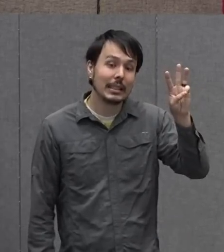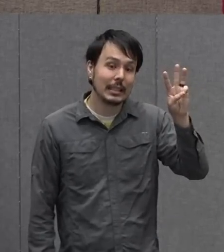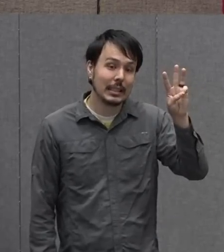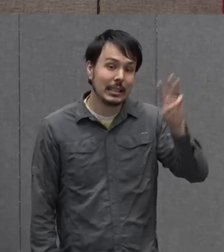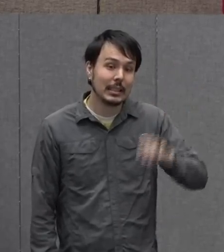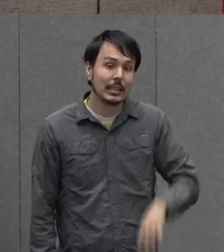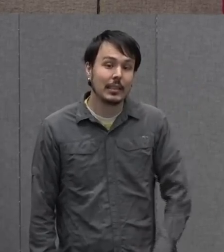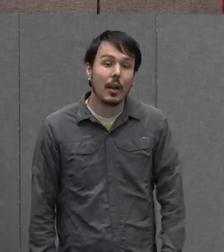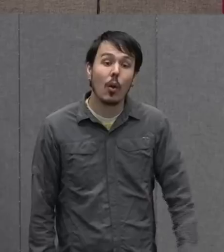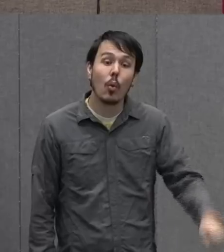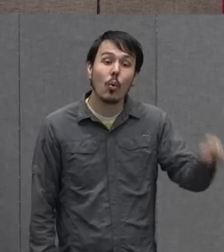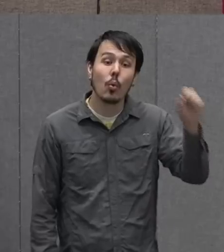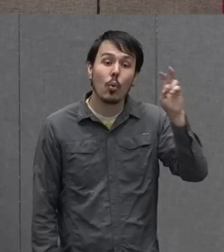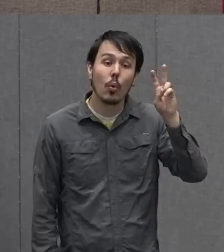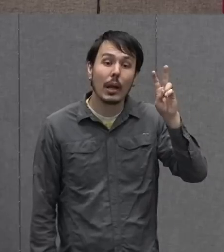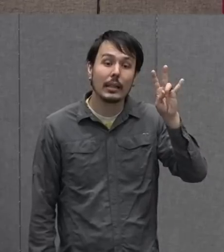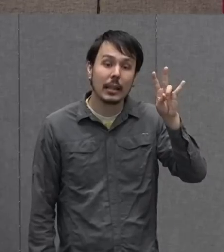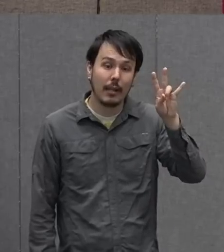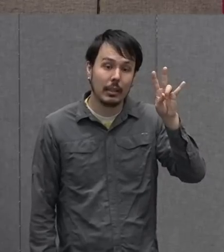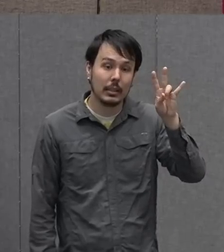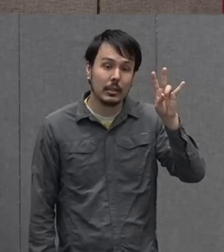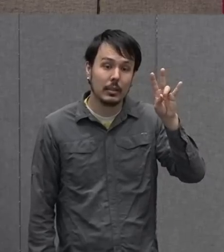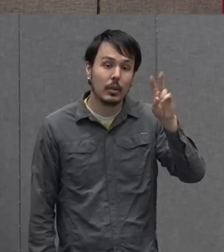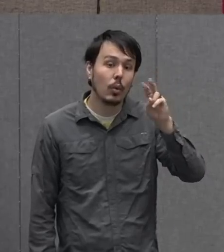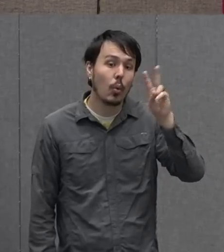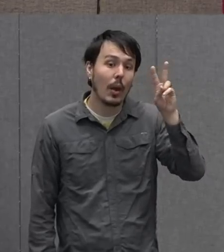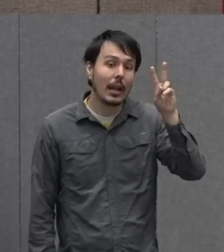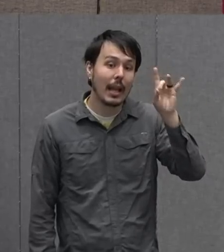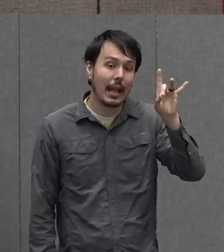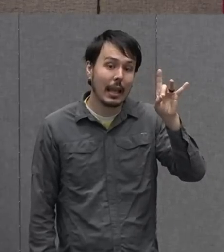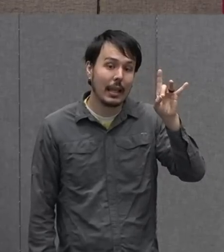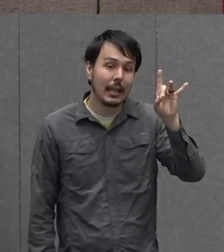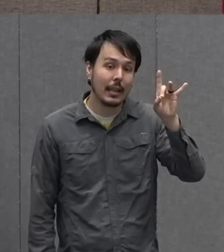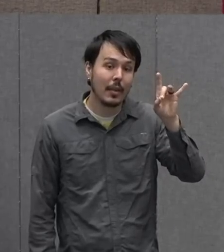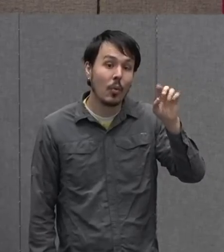26, 27, 28,